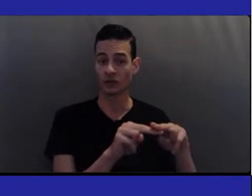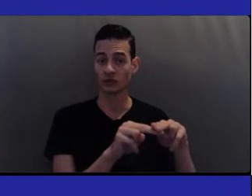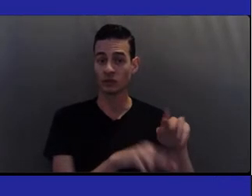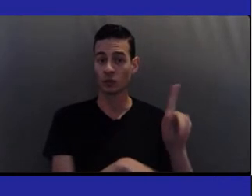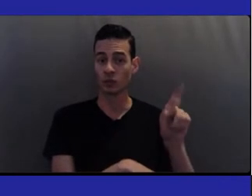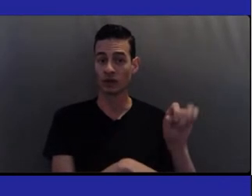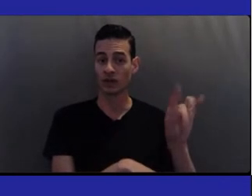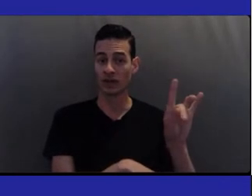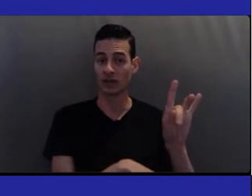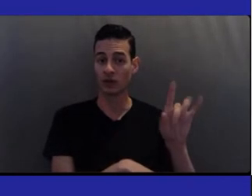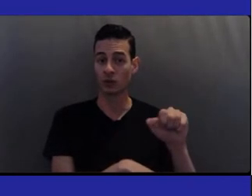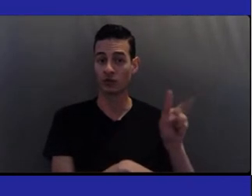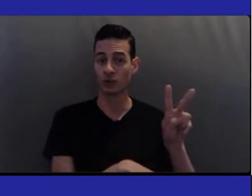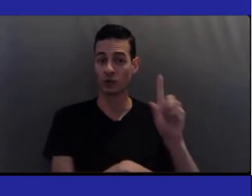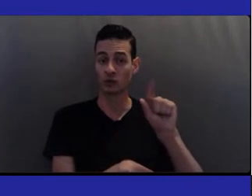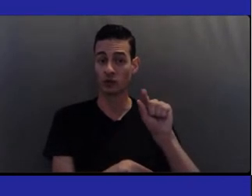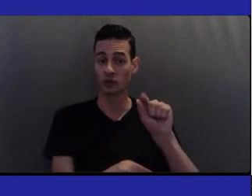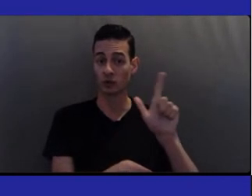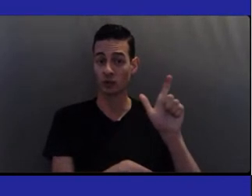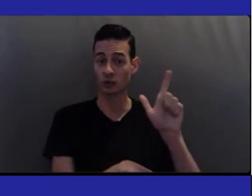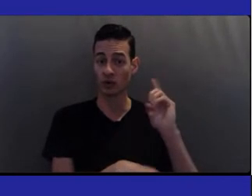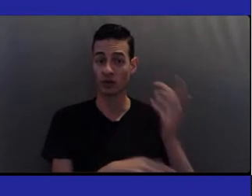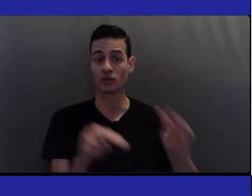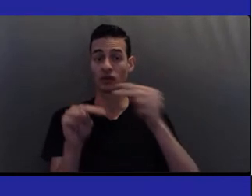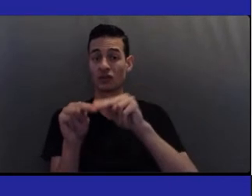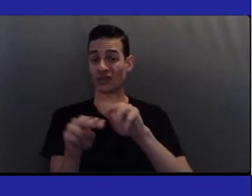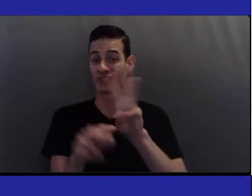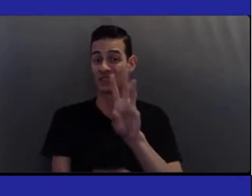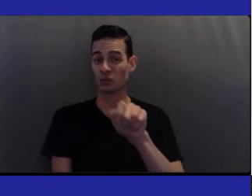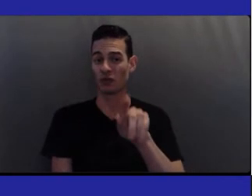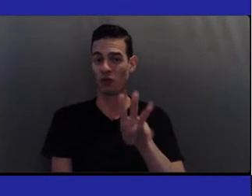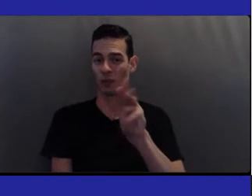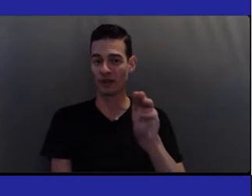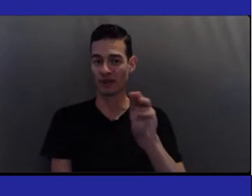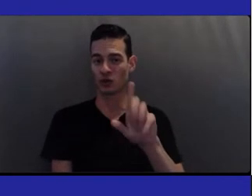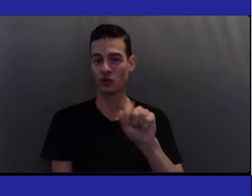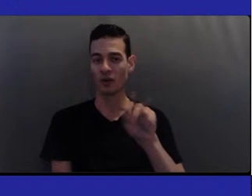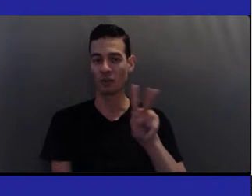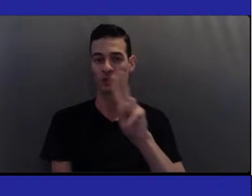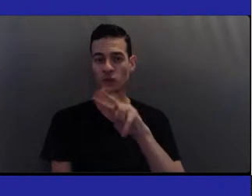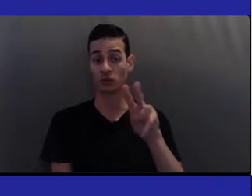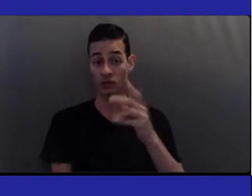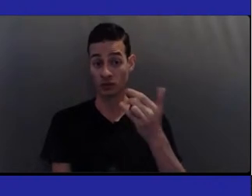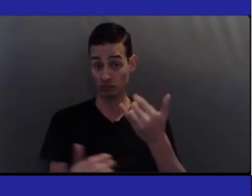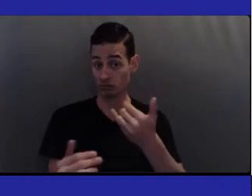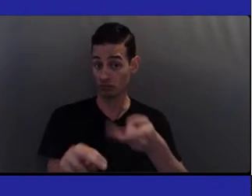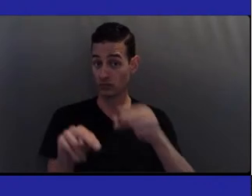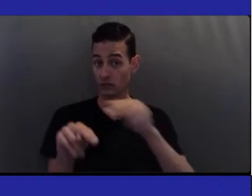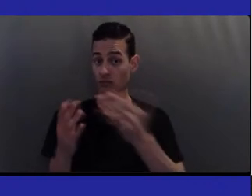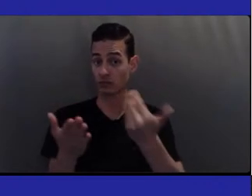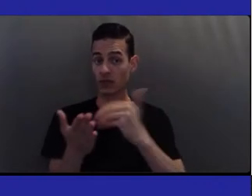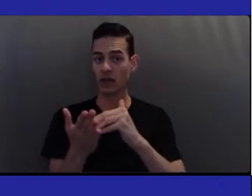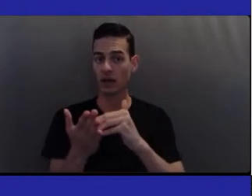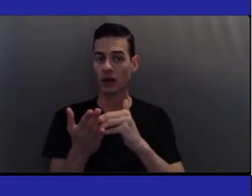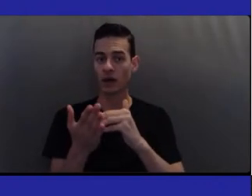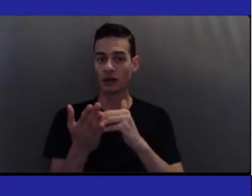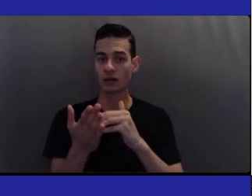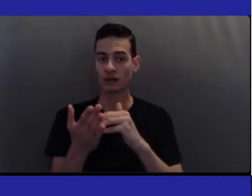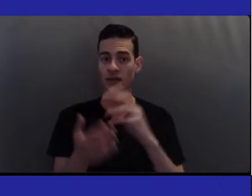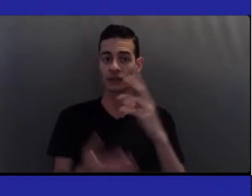$6,409,289 in November 2022, such that the current funding increases from